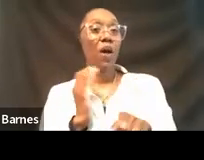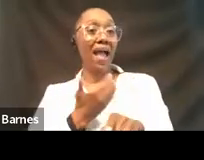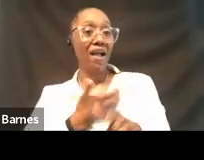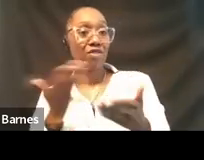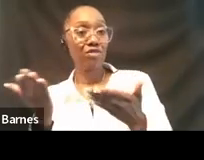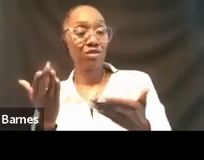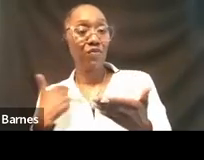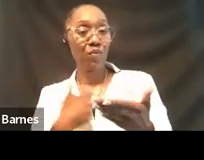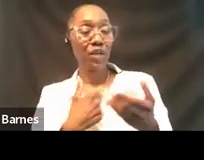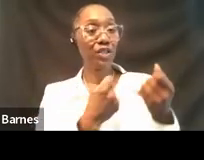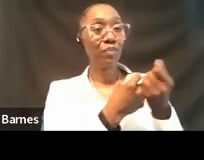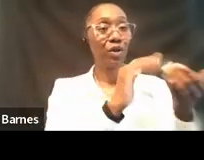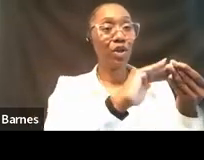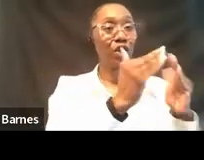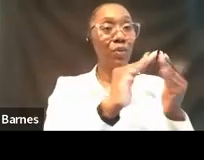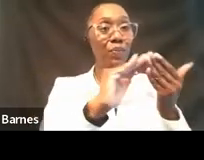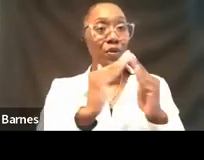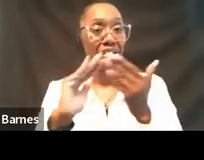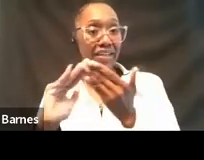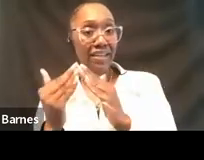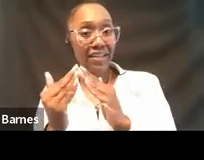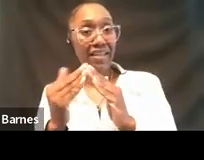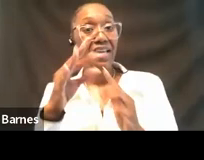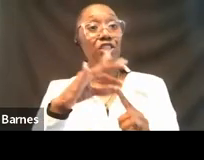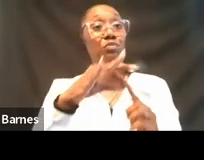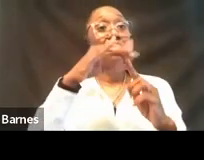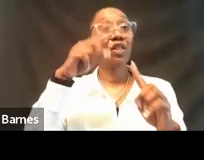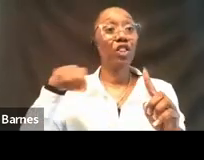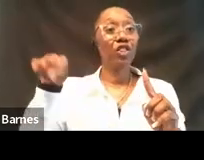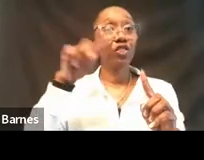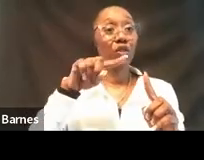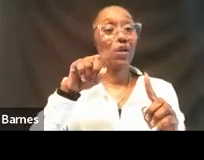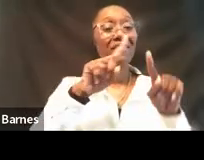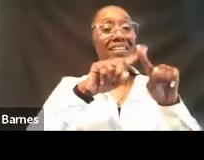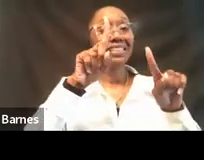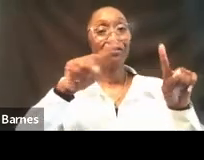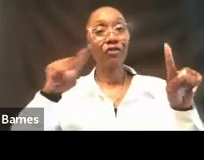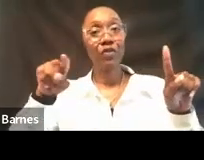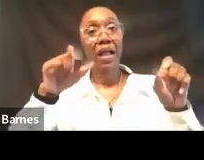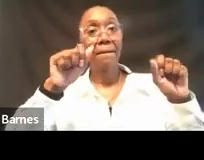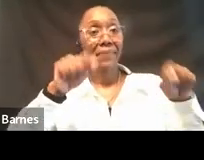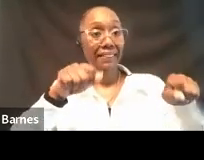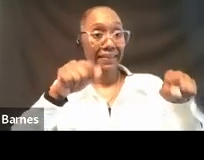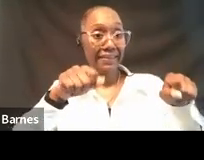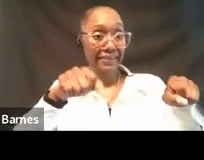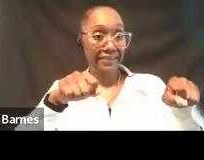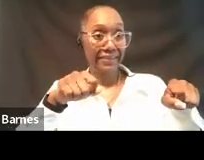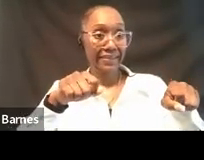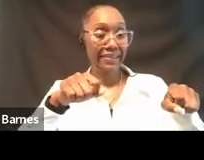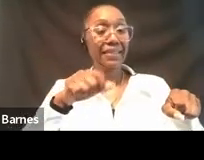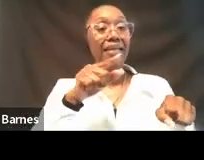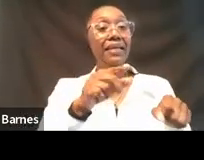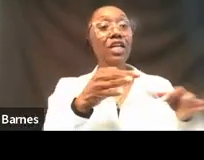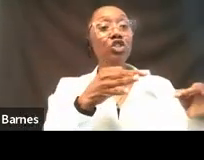the communities that depend on us, especially those who have different abilities, okay? A description